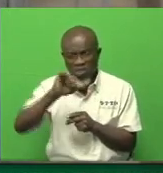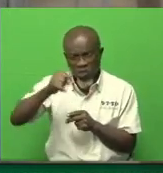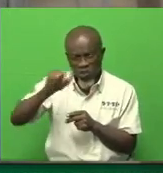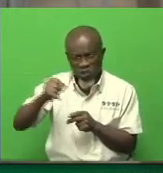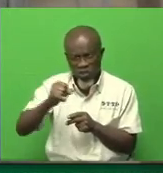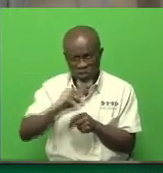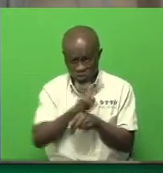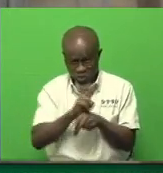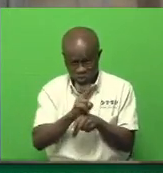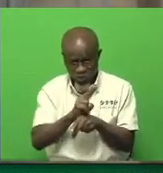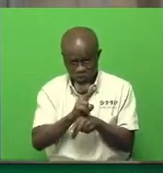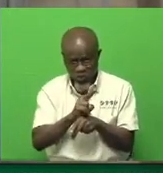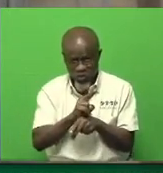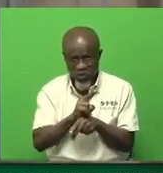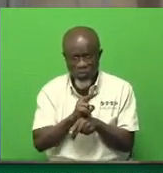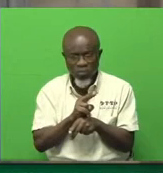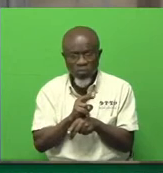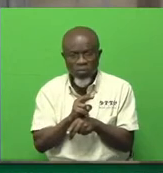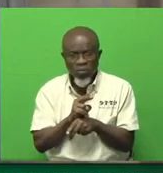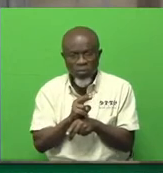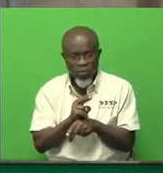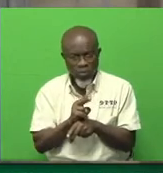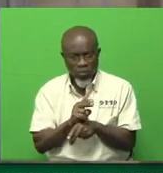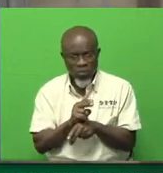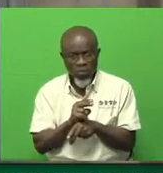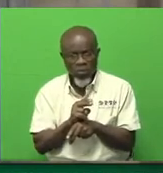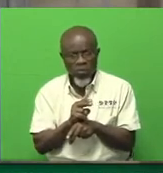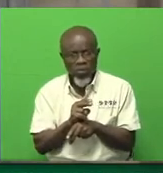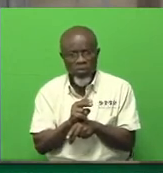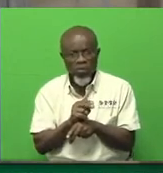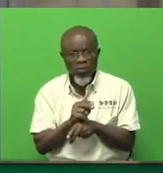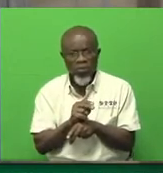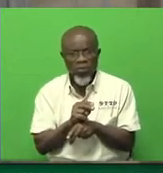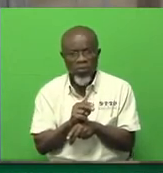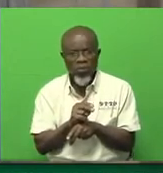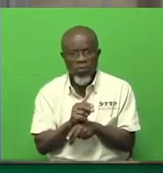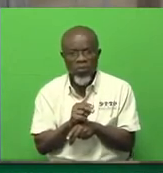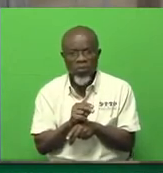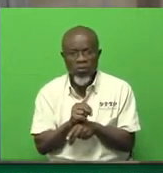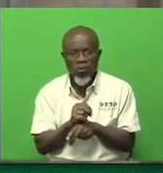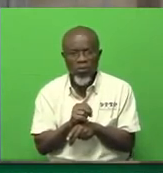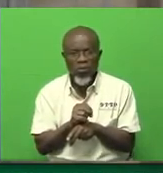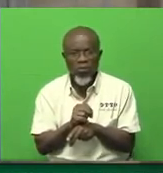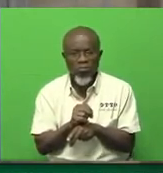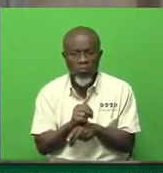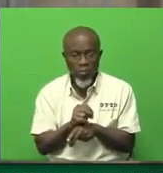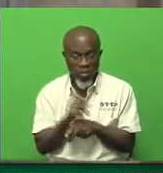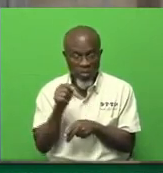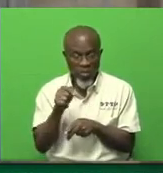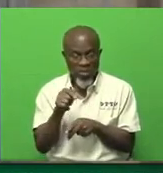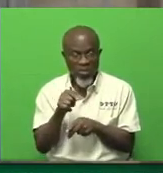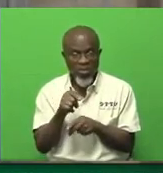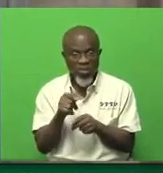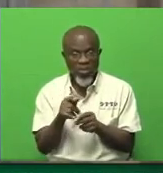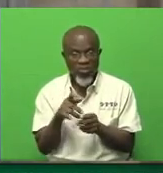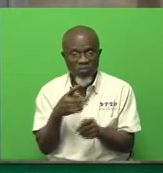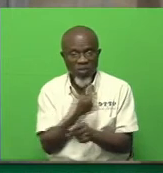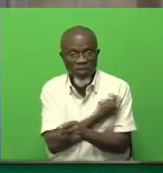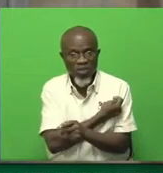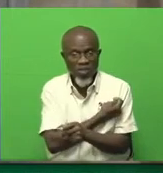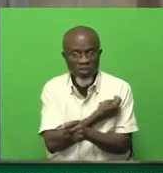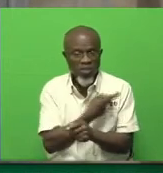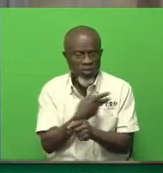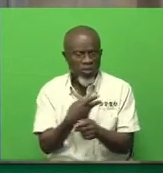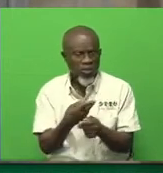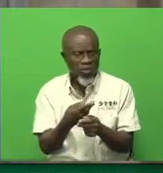the dominant form of Covenant dominant form of the coronavirus in Trinidad and Tobago these vaccines were formulated against the original